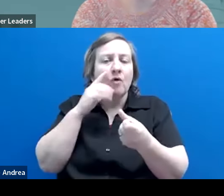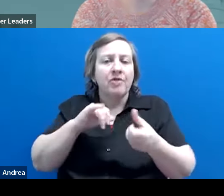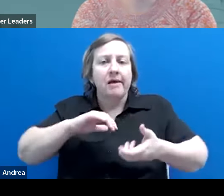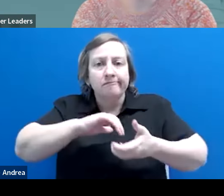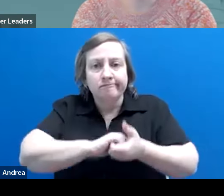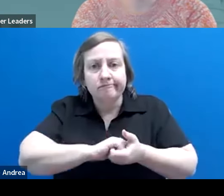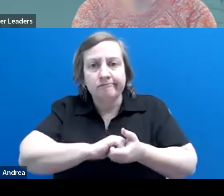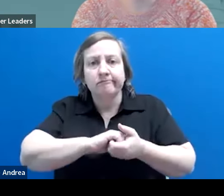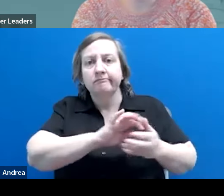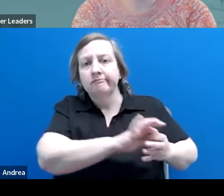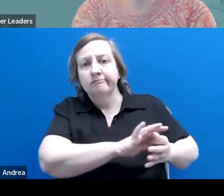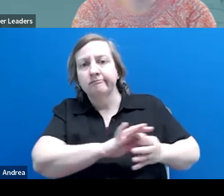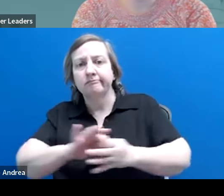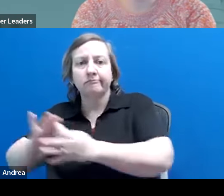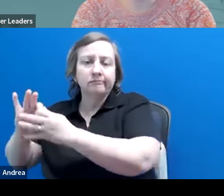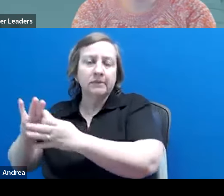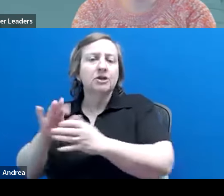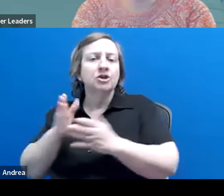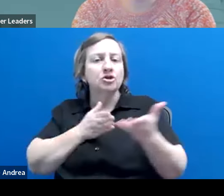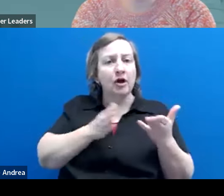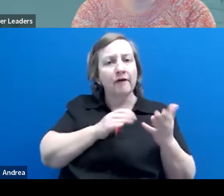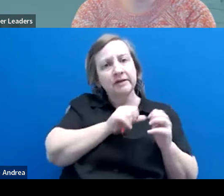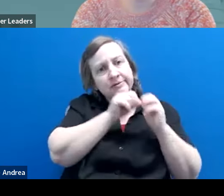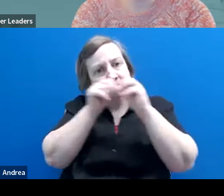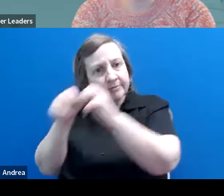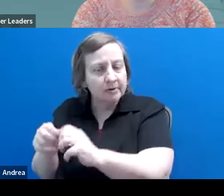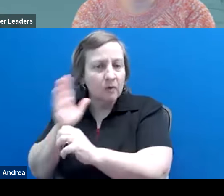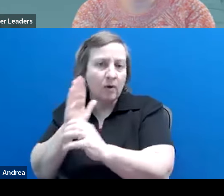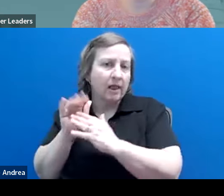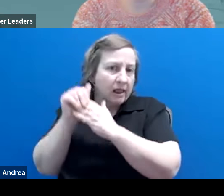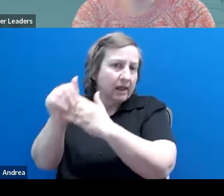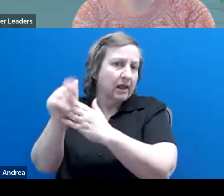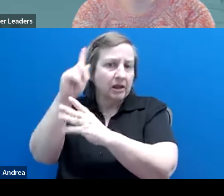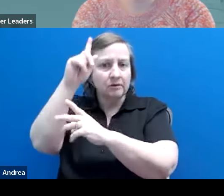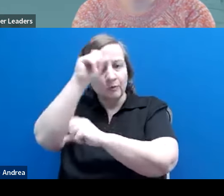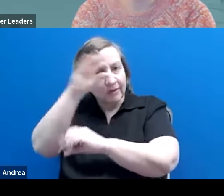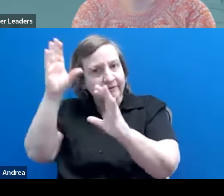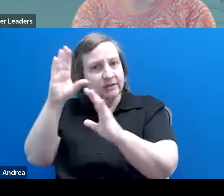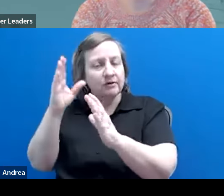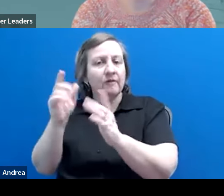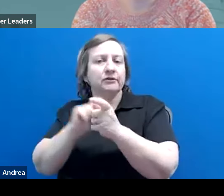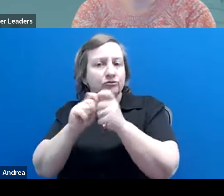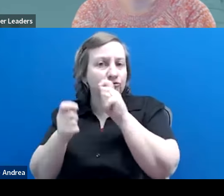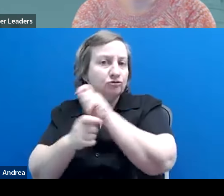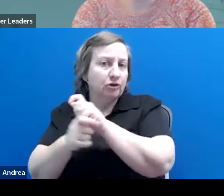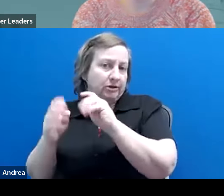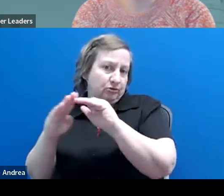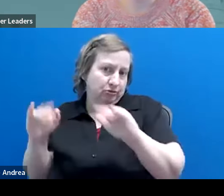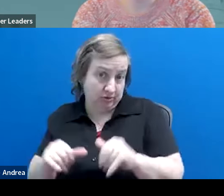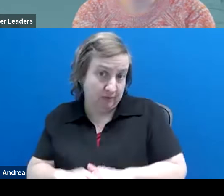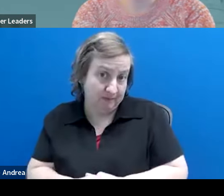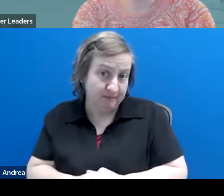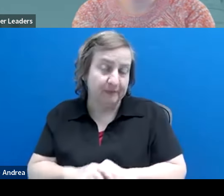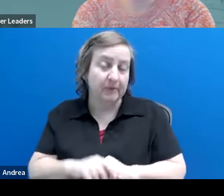interconnected continuum of services that lead us towards the vision of a redesigned system. The